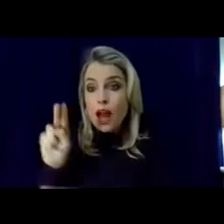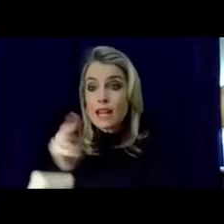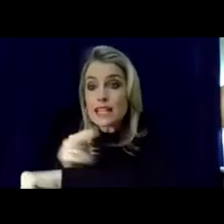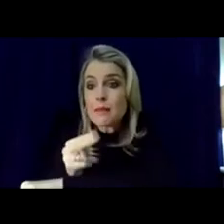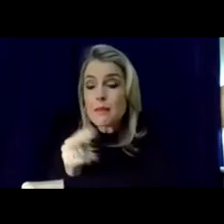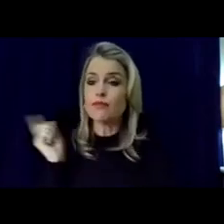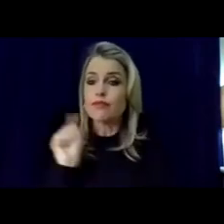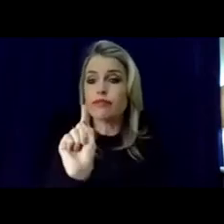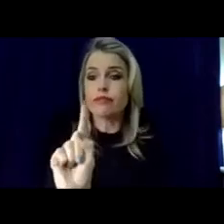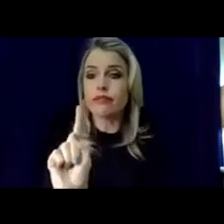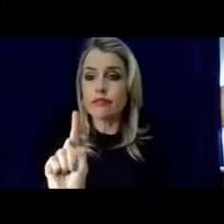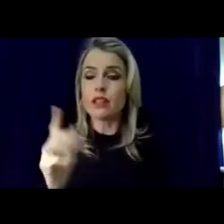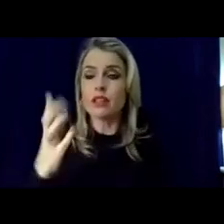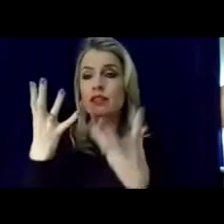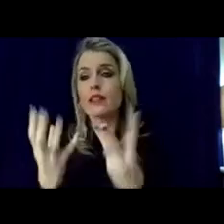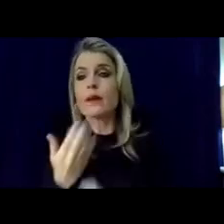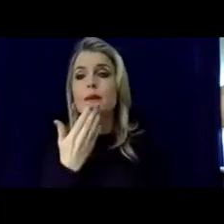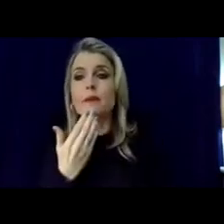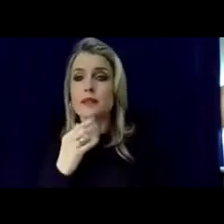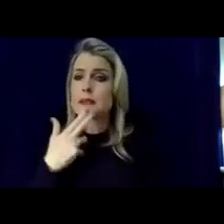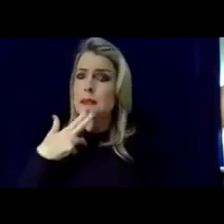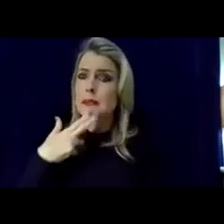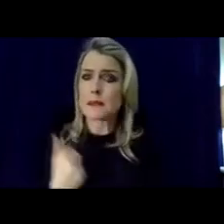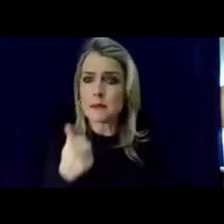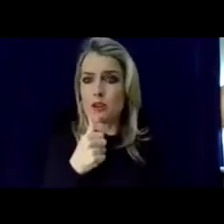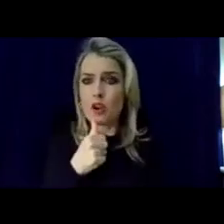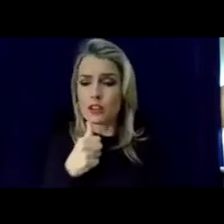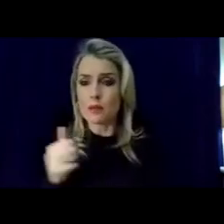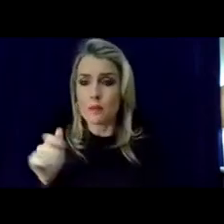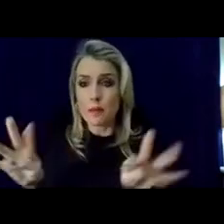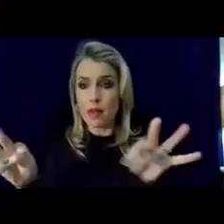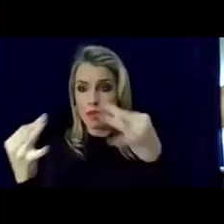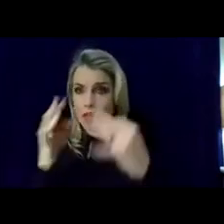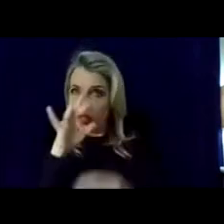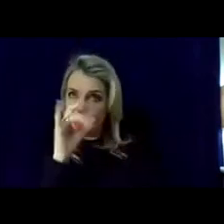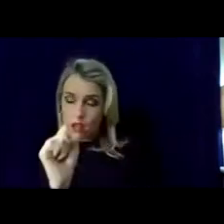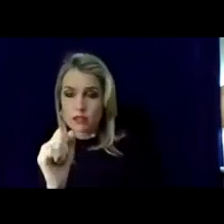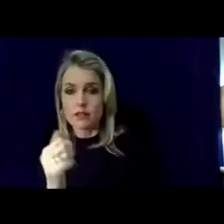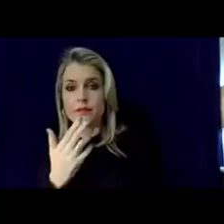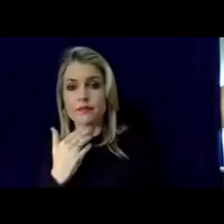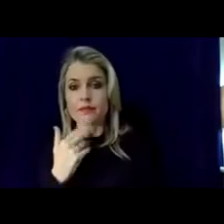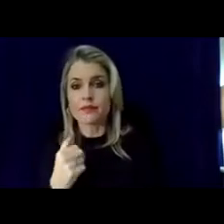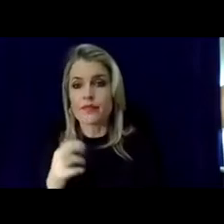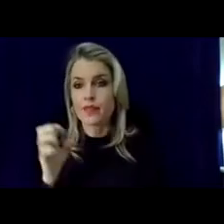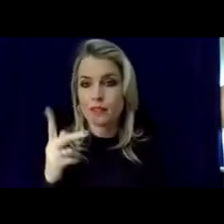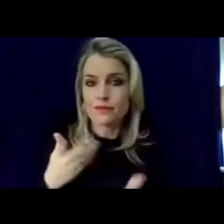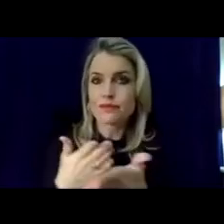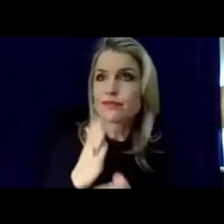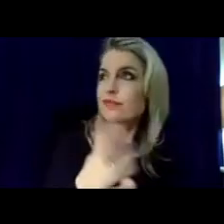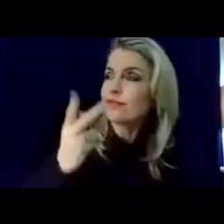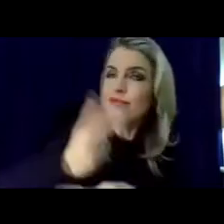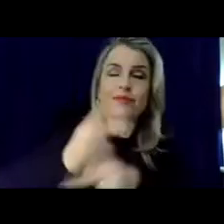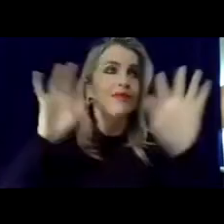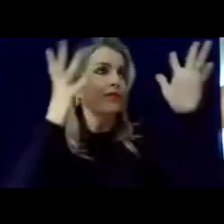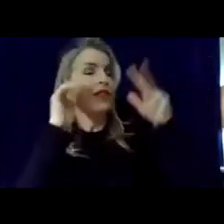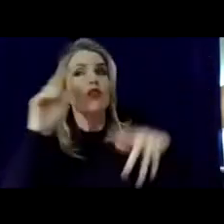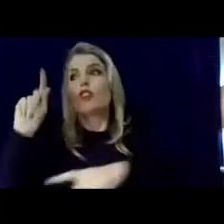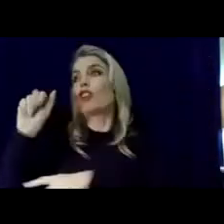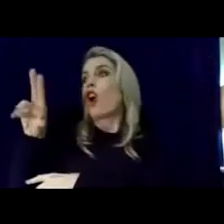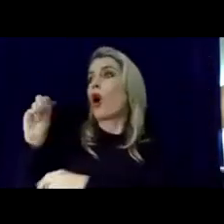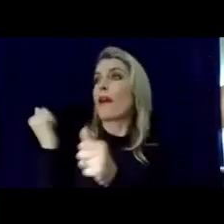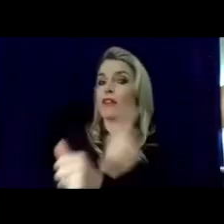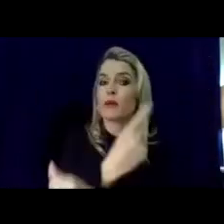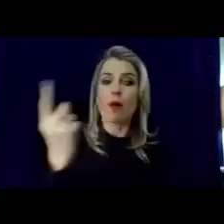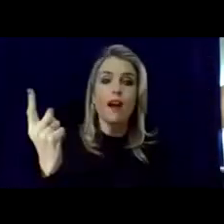Dark-skinned, soft-spoken, and irresistibly cute, she entices the room with a casual kindness. All right, keep it going for Karo,